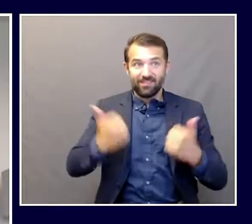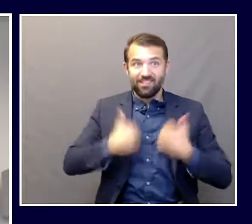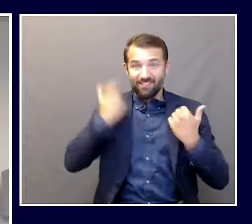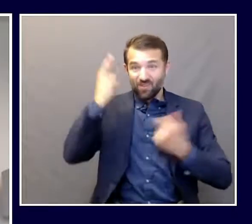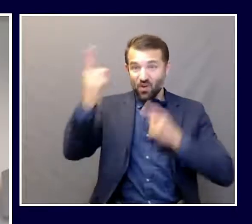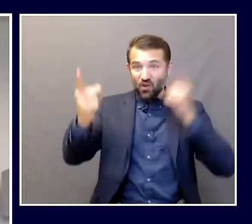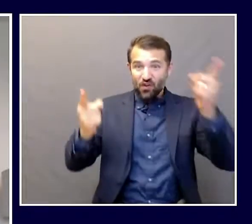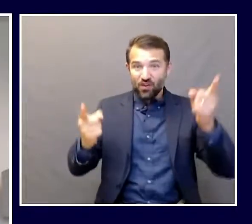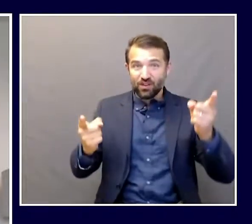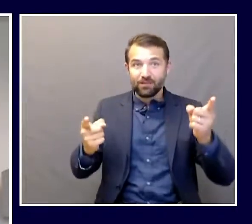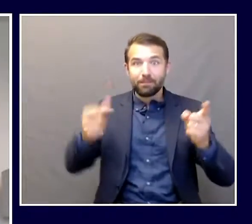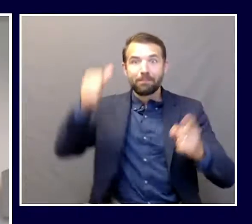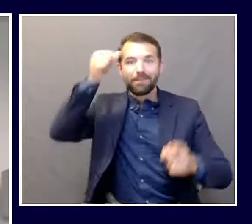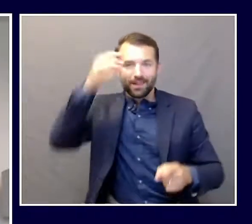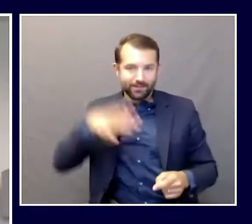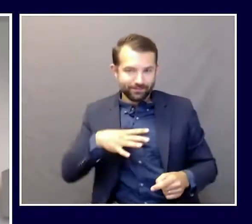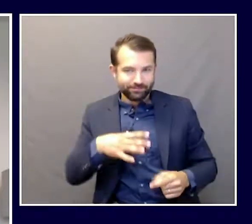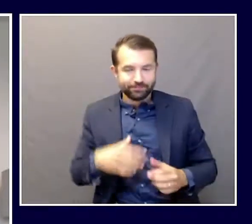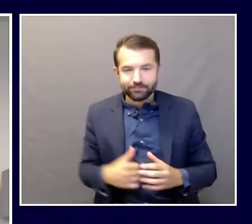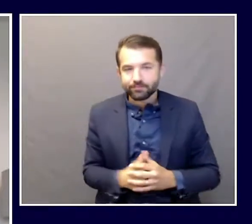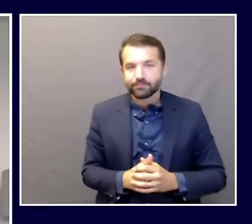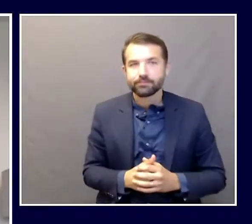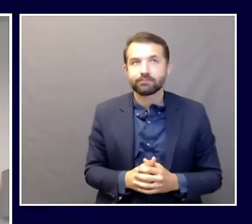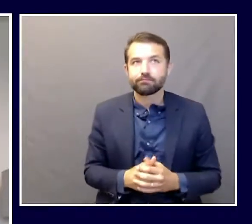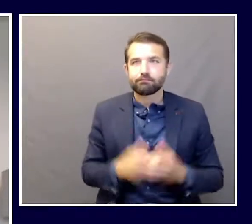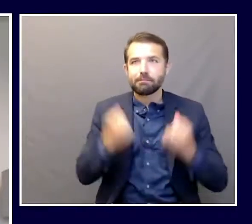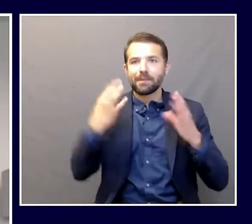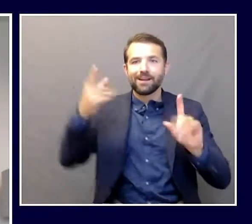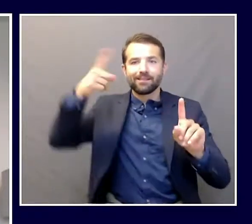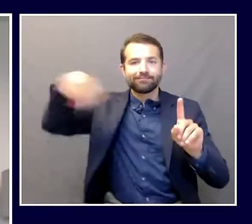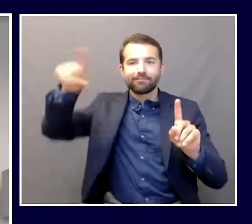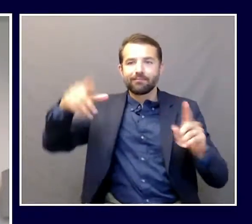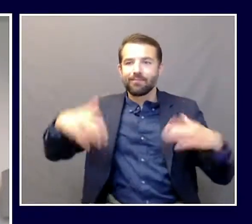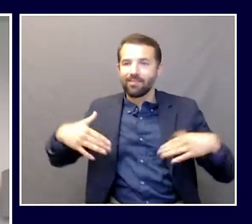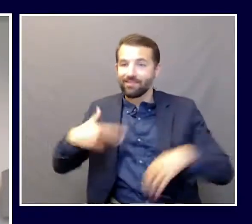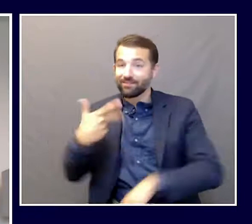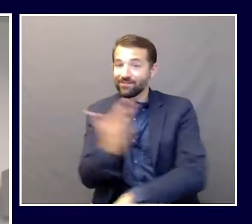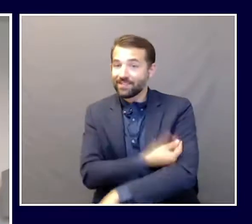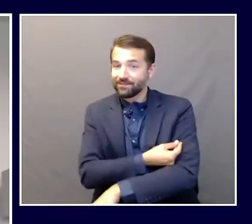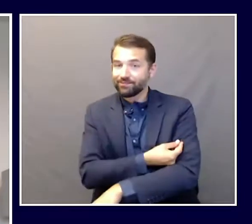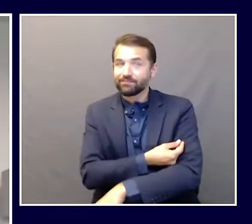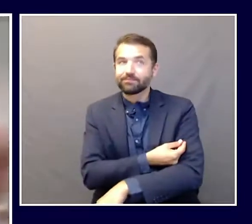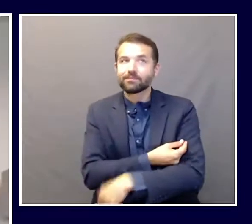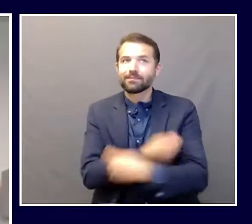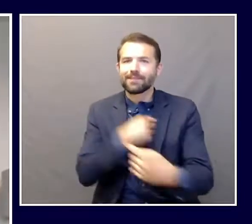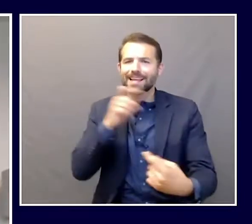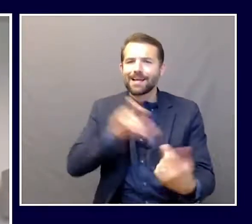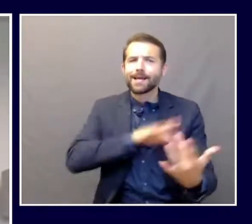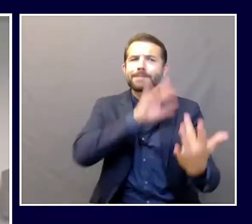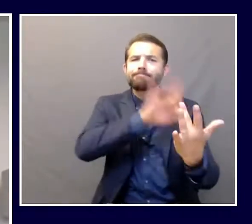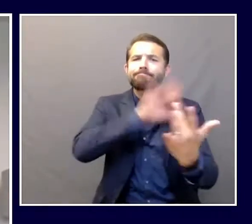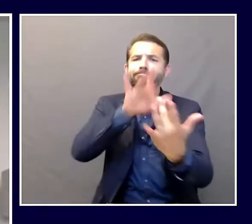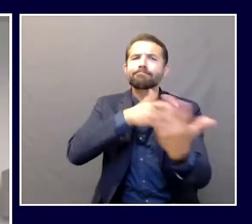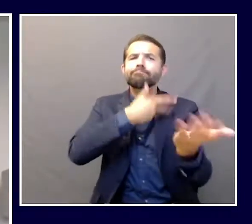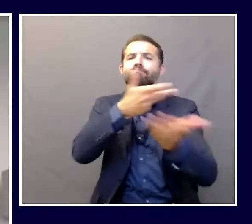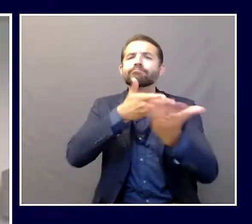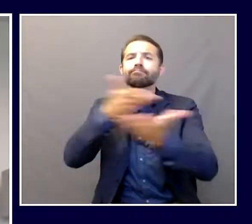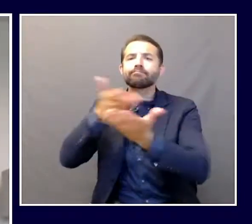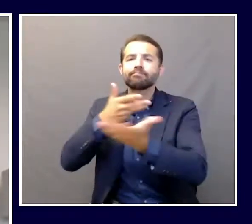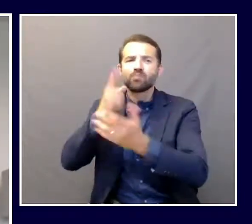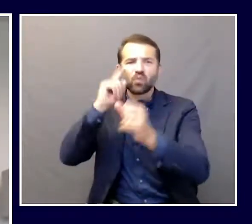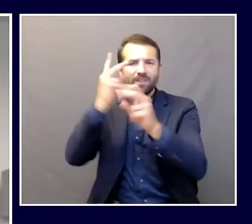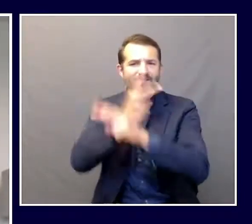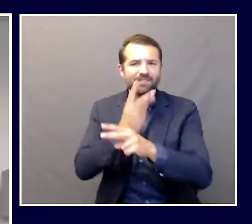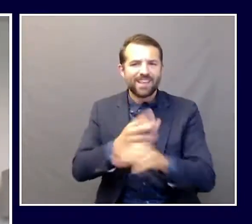Even within one of the things I've asked the team to zero in on is even sometimes when you look at these maps, you